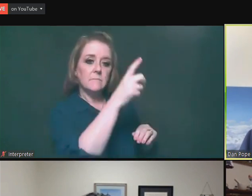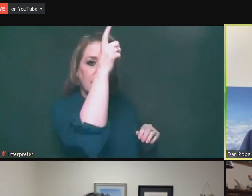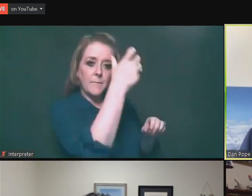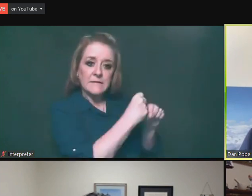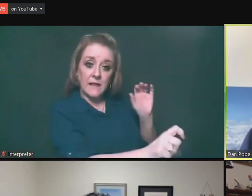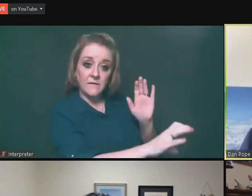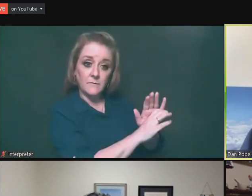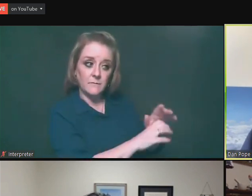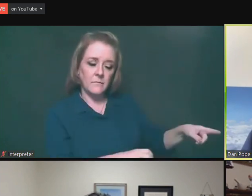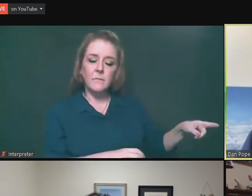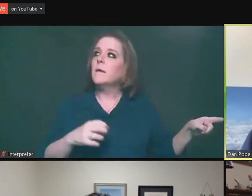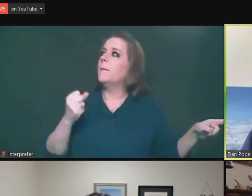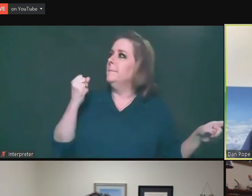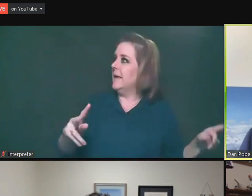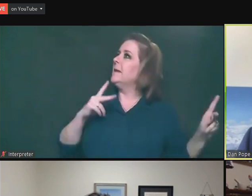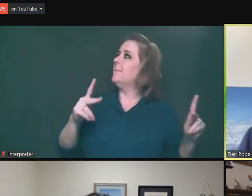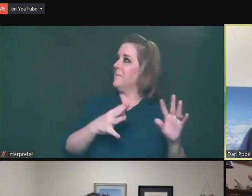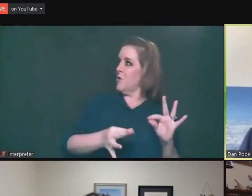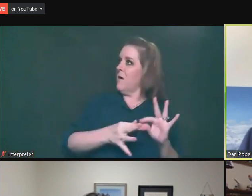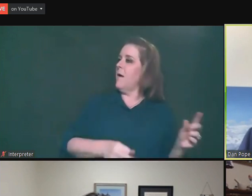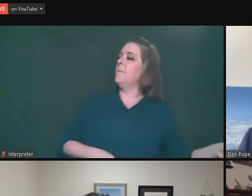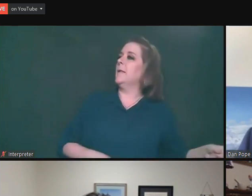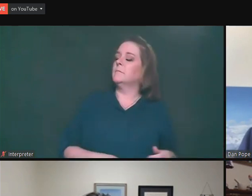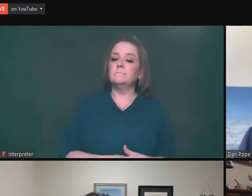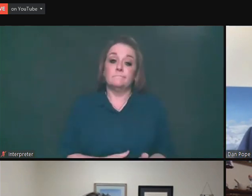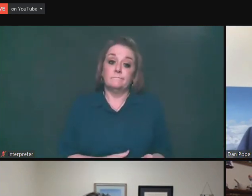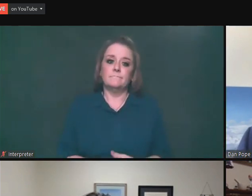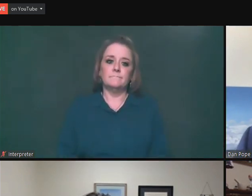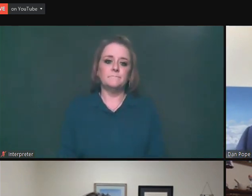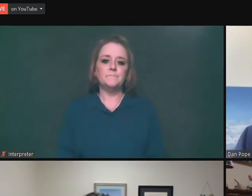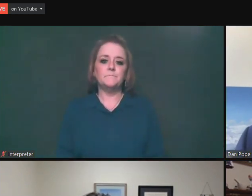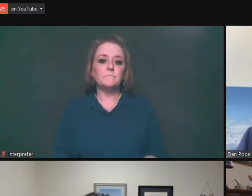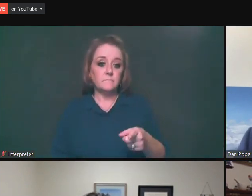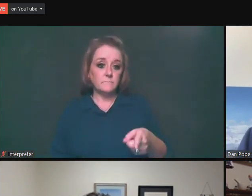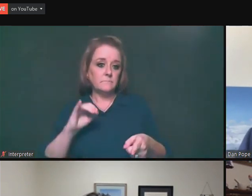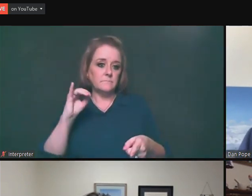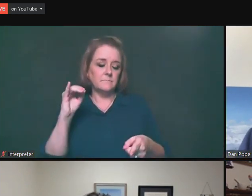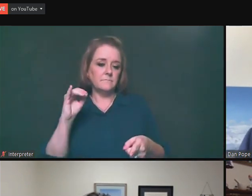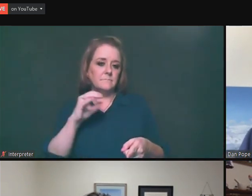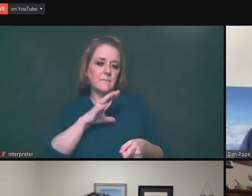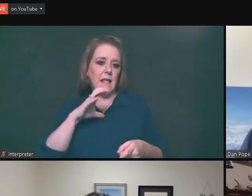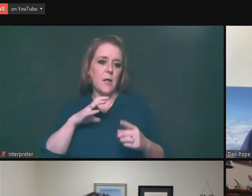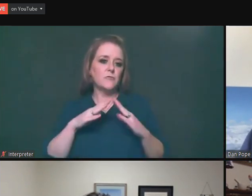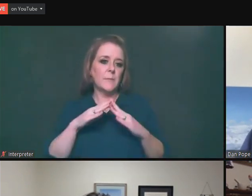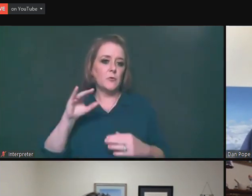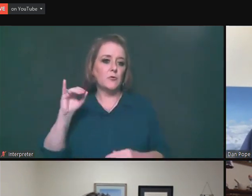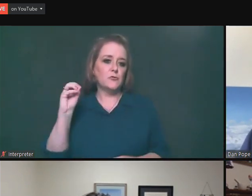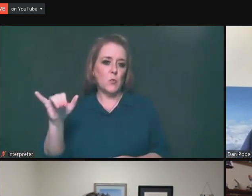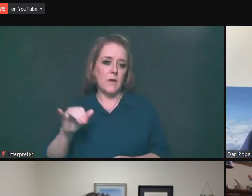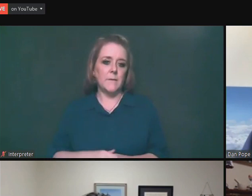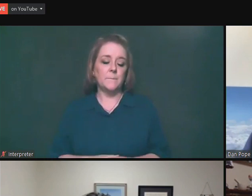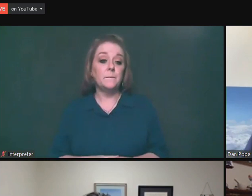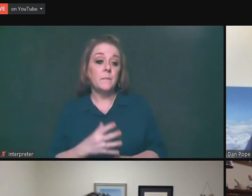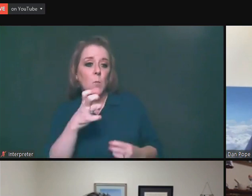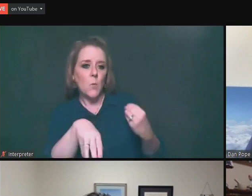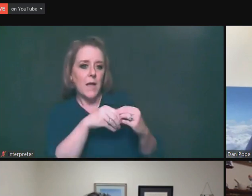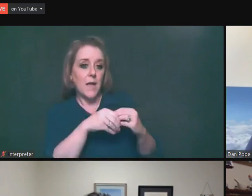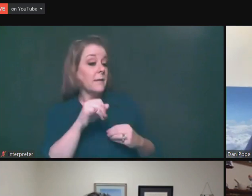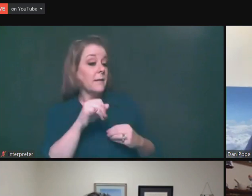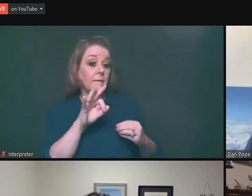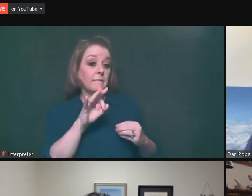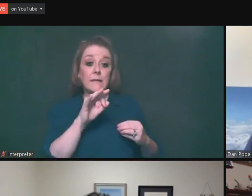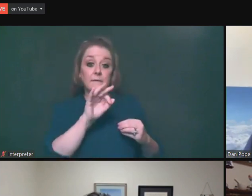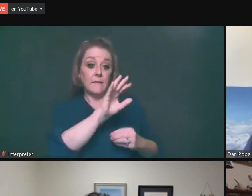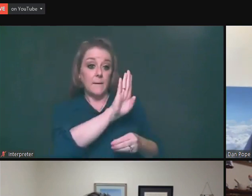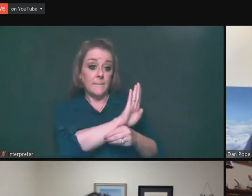the sign on his door. And Mayor, we might add to that even if they are not a part of Lubbock